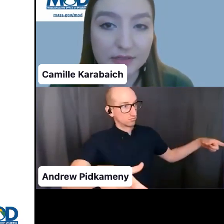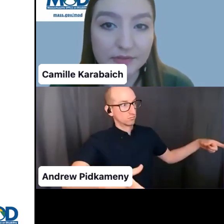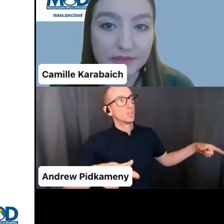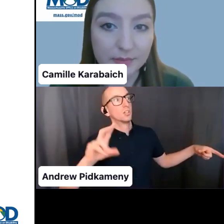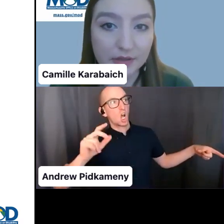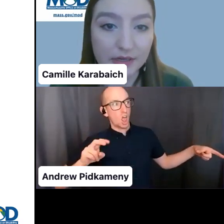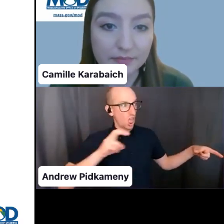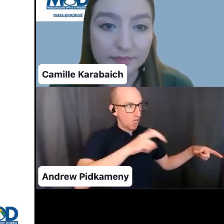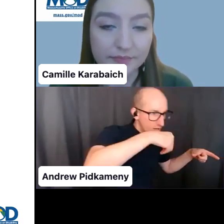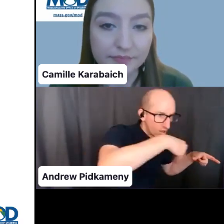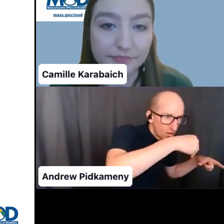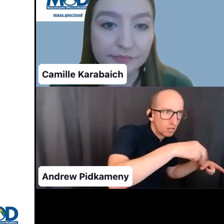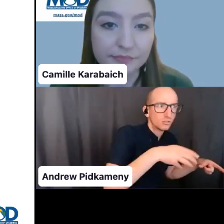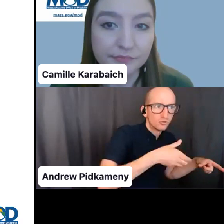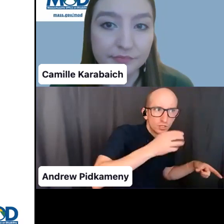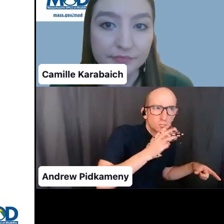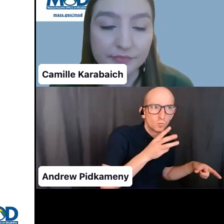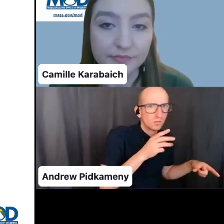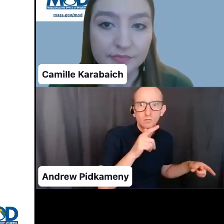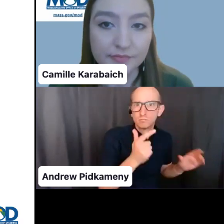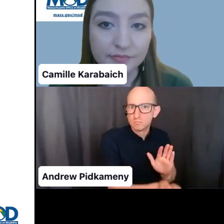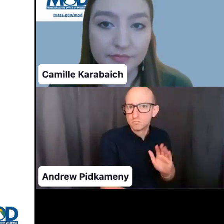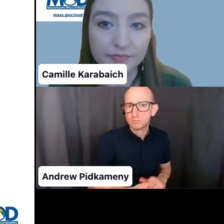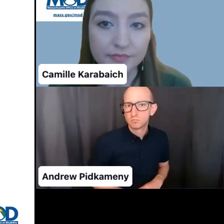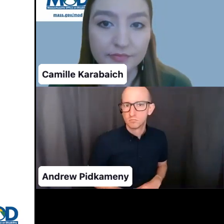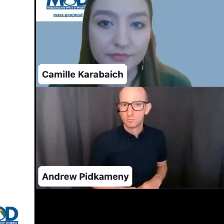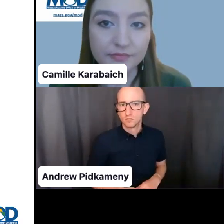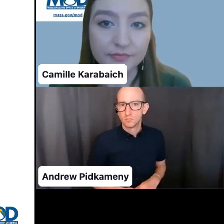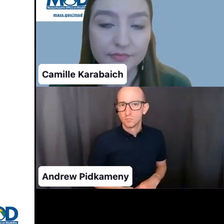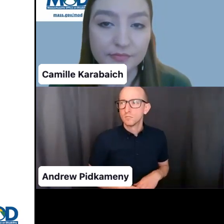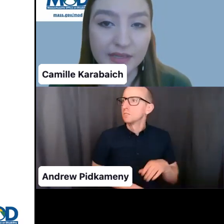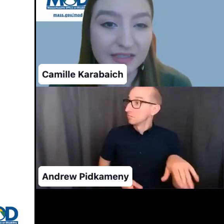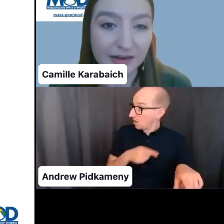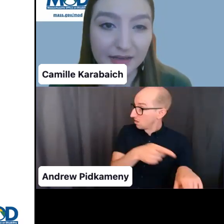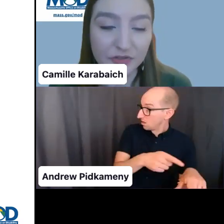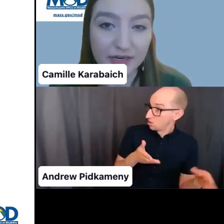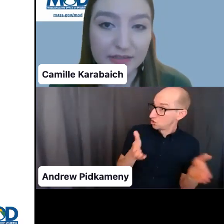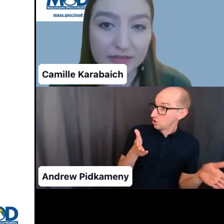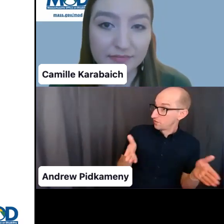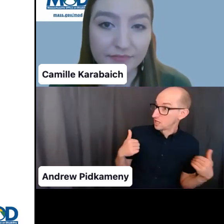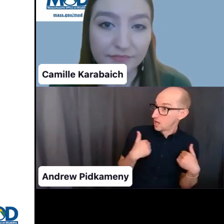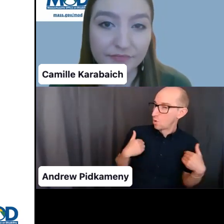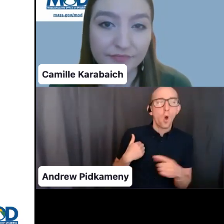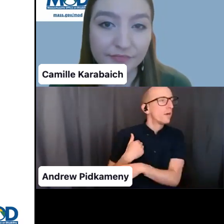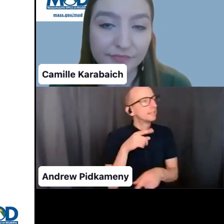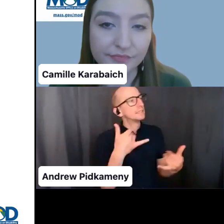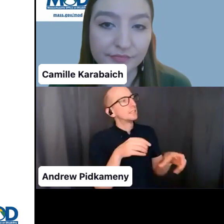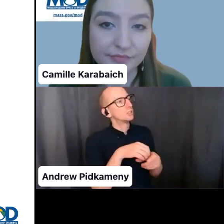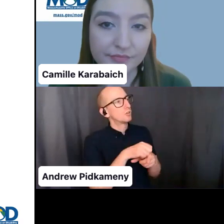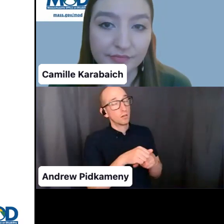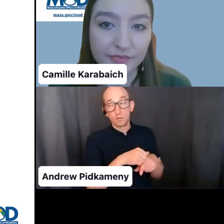needed because of a disability? Yeah, well, it's in training. It's not yet trained?